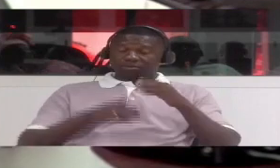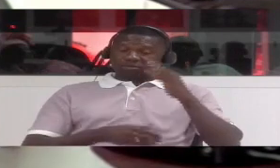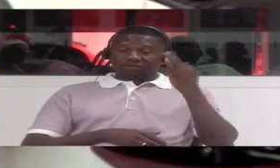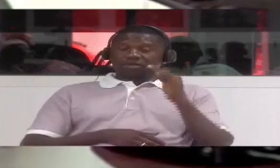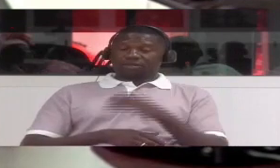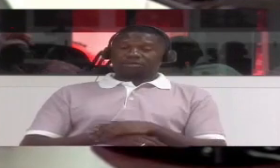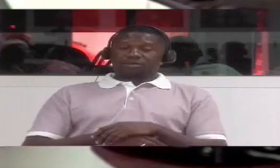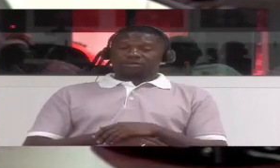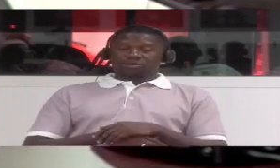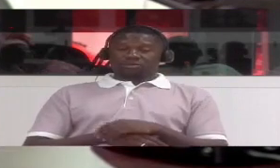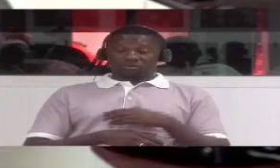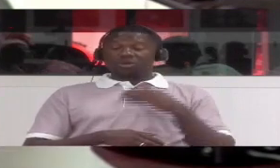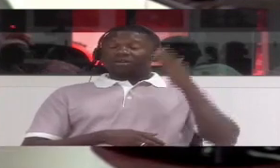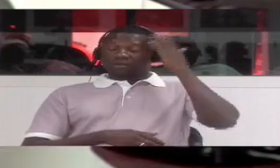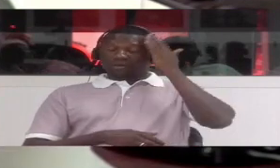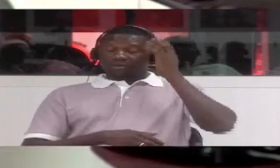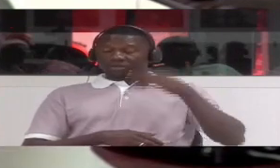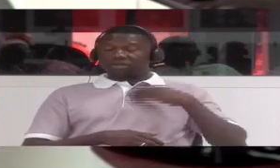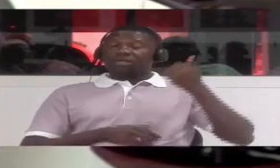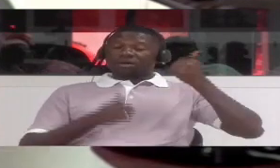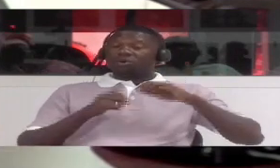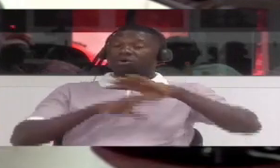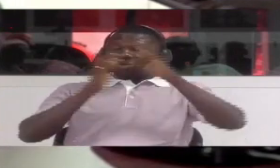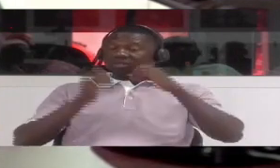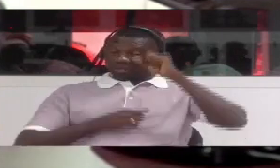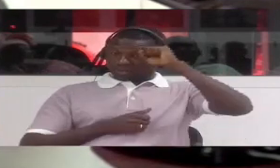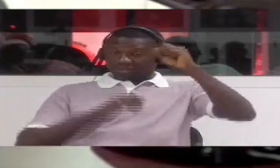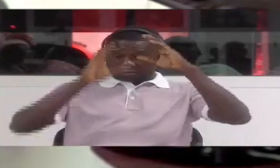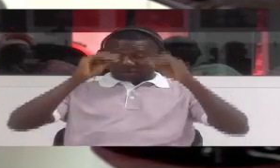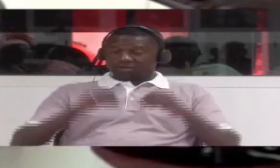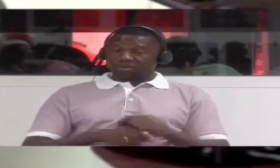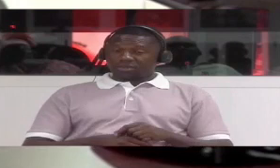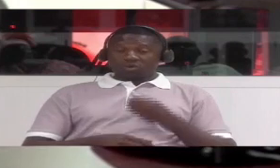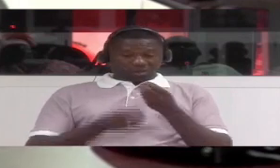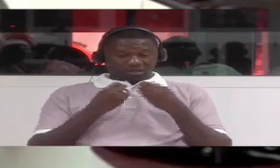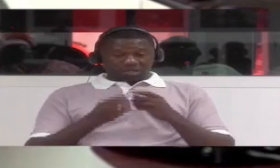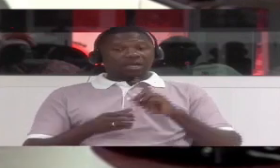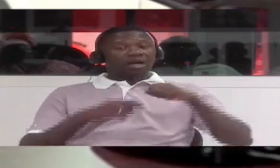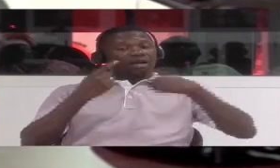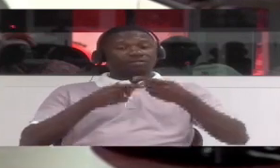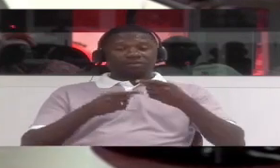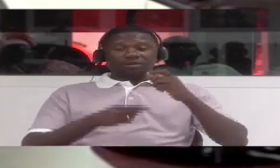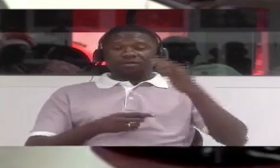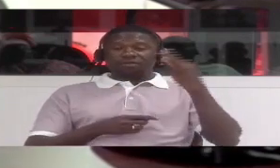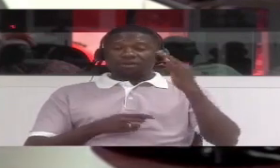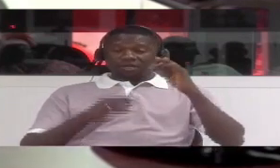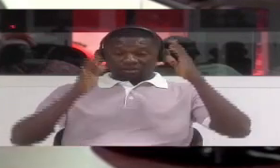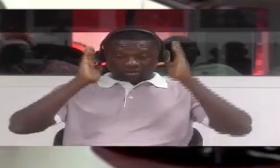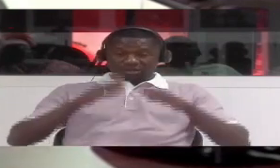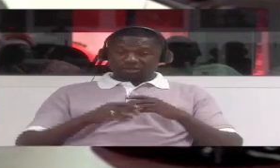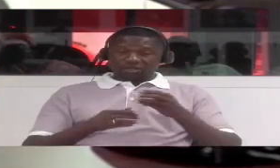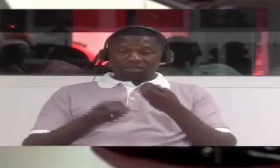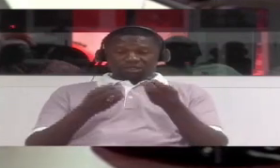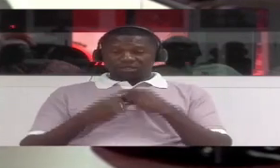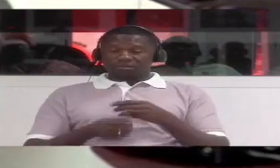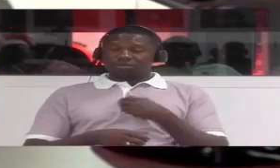House. And what he said is exactly what happened. After Friday prayers, he came to me and said, "Go and get